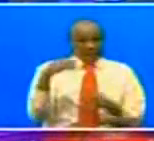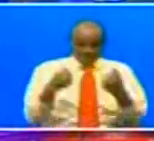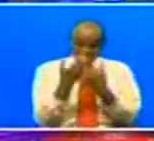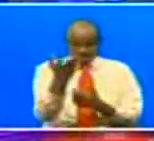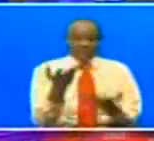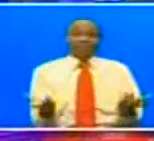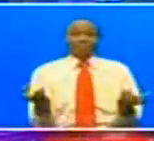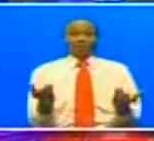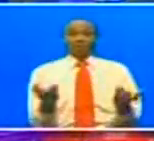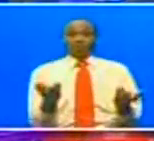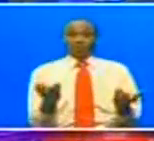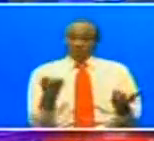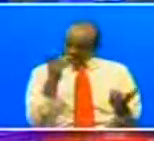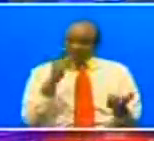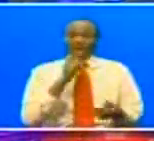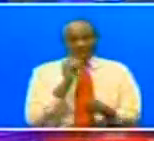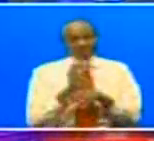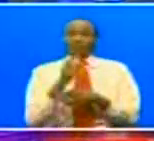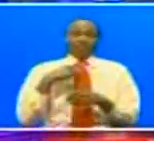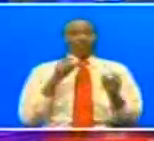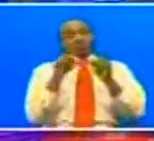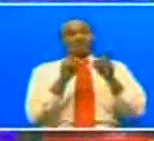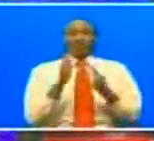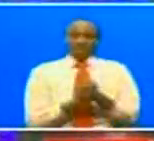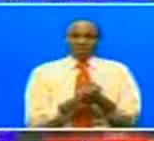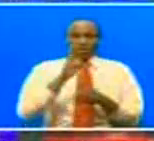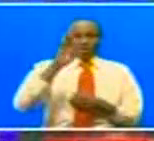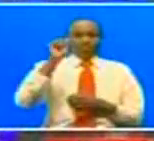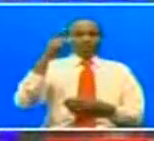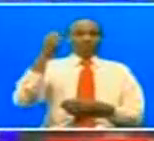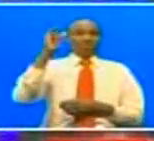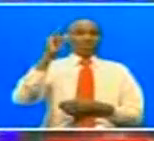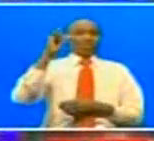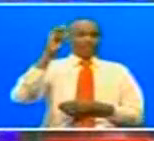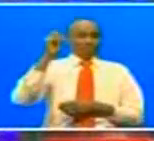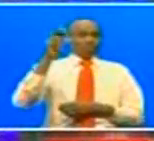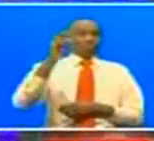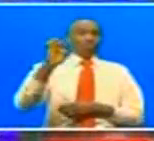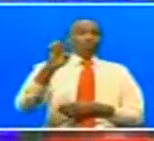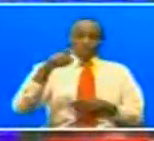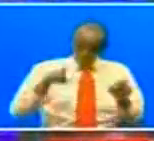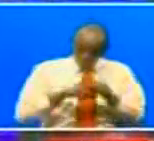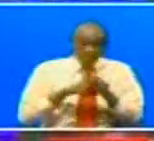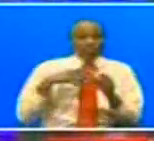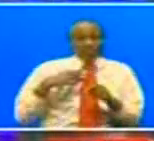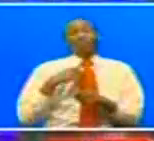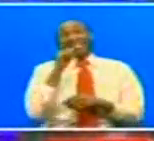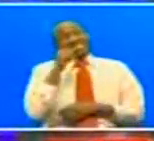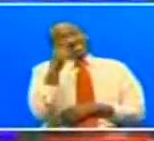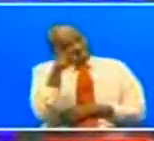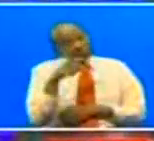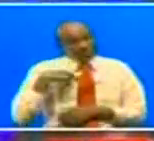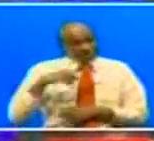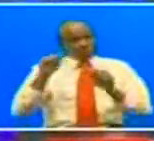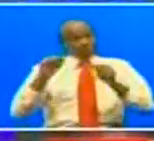awful attack. We had a travel advice. Baltimore? Yesterday, we issued advice against British citizens to warn of the